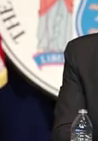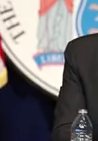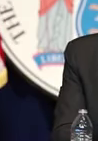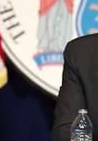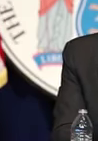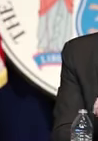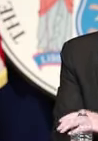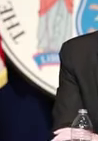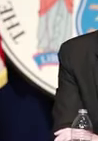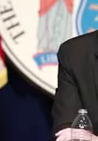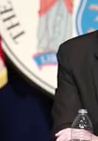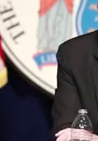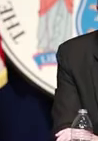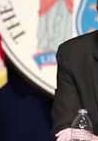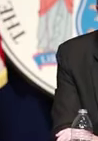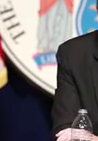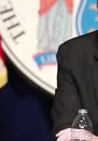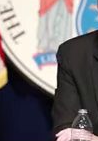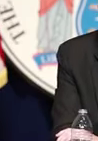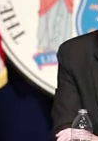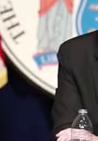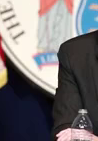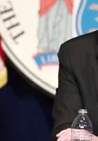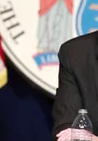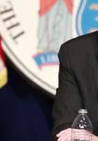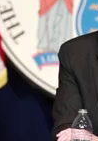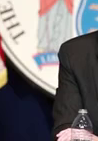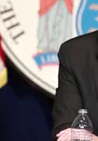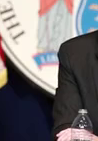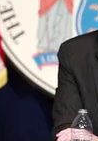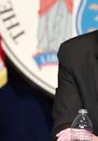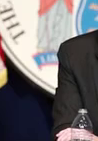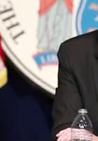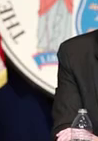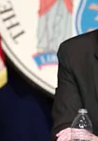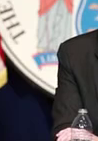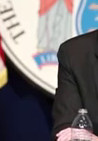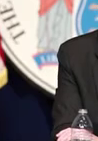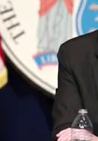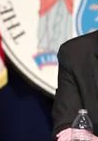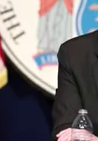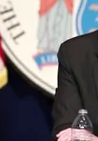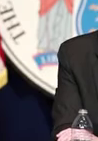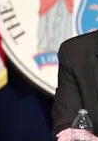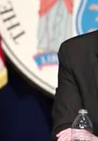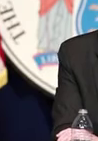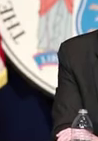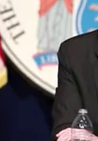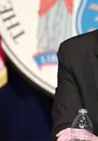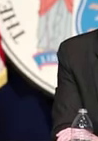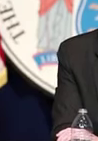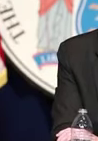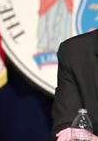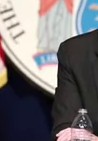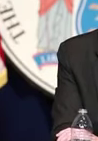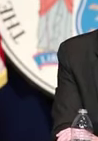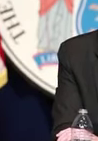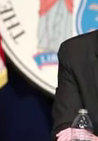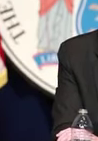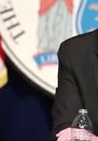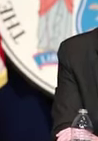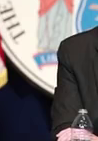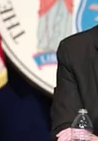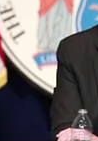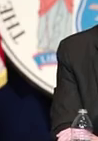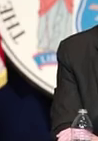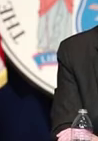more. Her story began in Nazi Germany. Her parents sought to flee, and in 1939 boarded the ocean liner